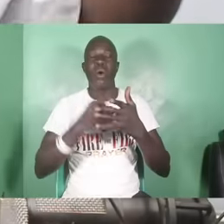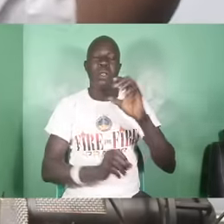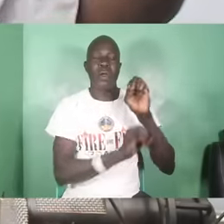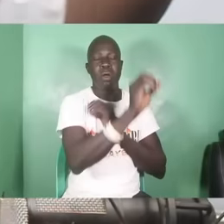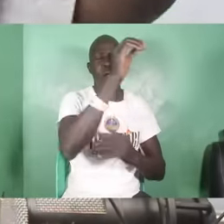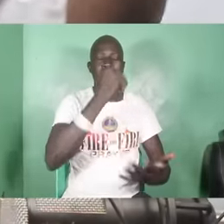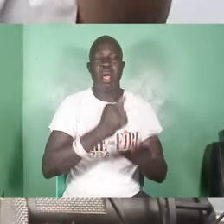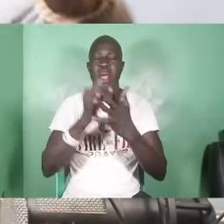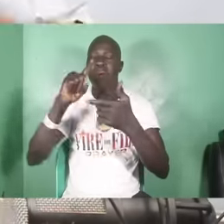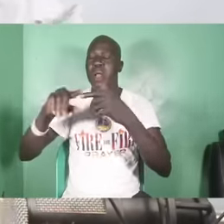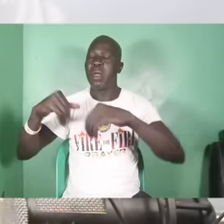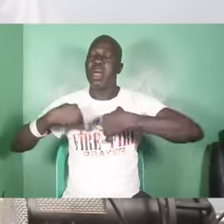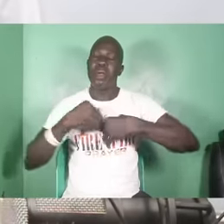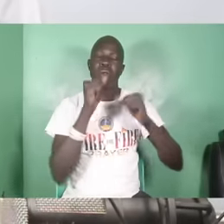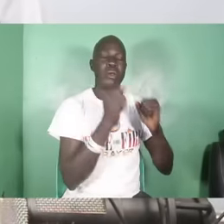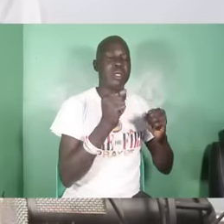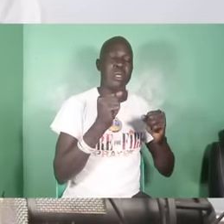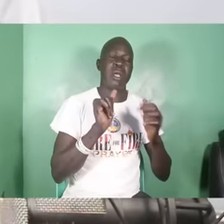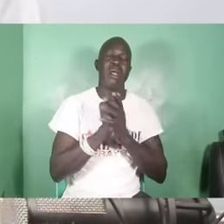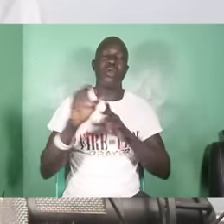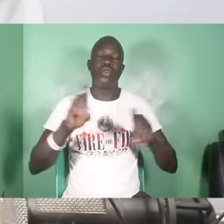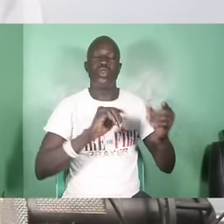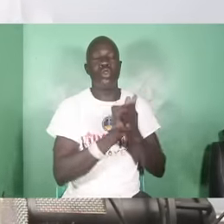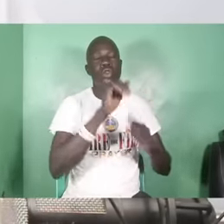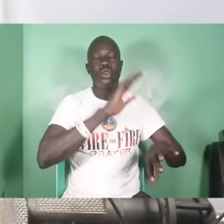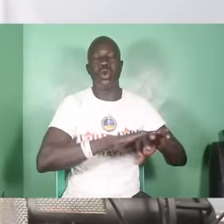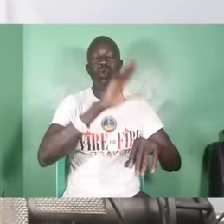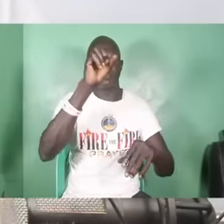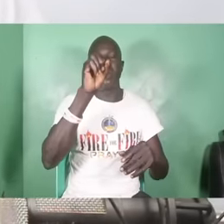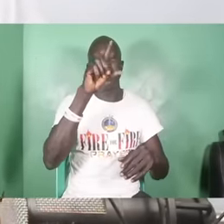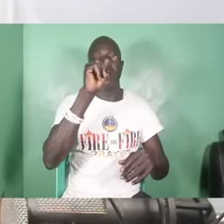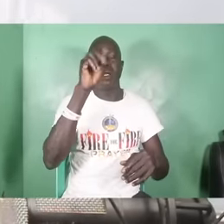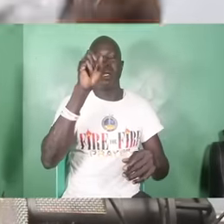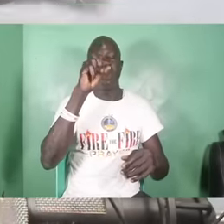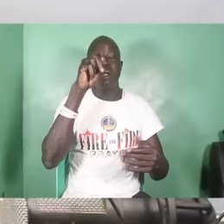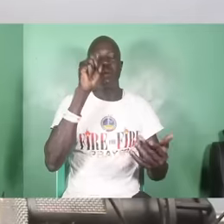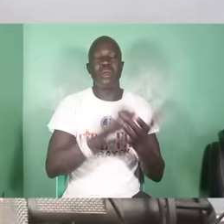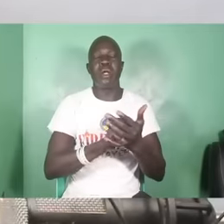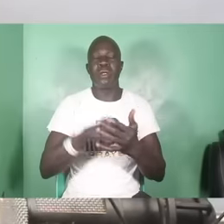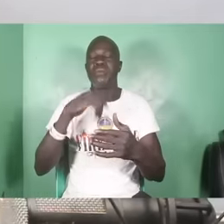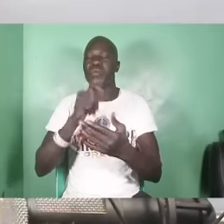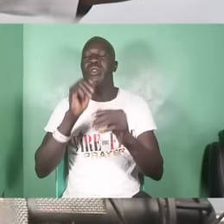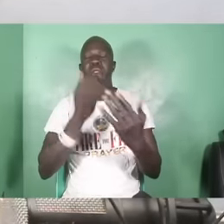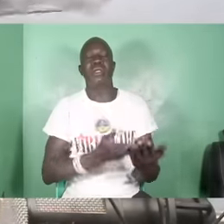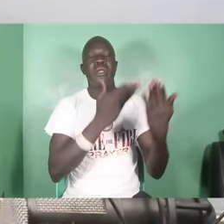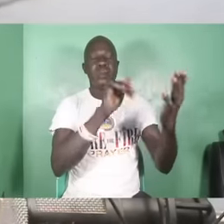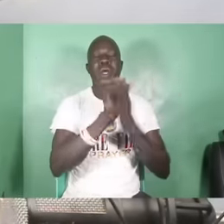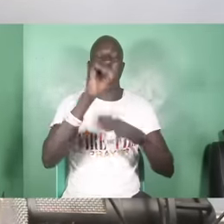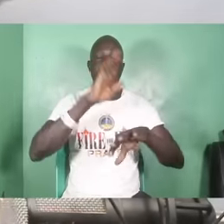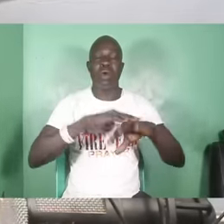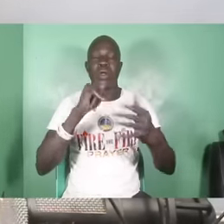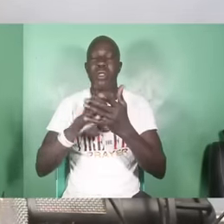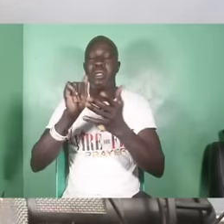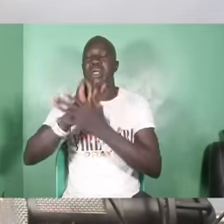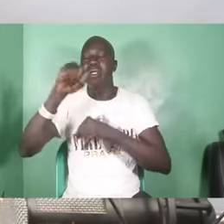you got yourself lo ba de pa ti agbara se ti eni 11000 there your whole 11000 be ore ti mo pe ni o do it to ipo